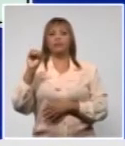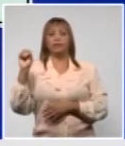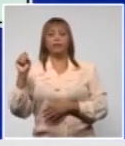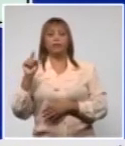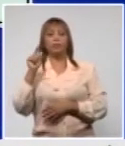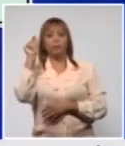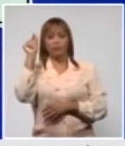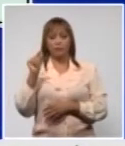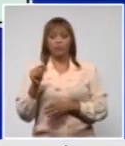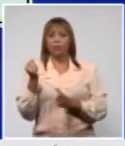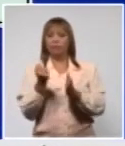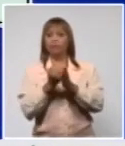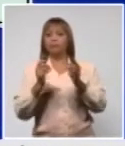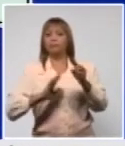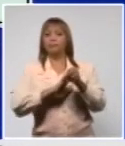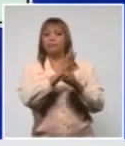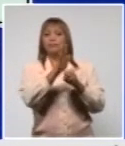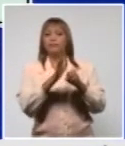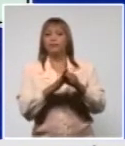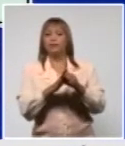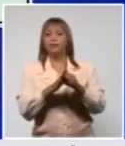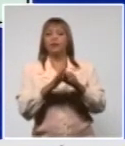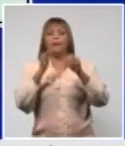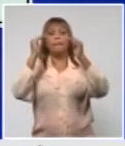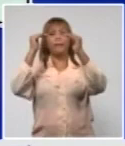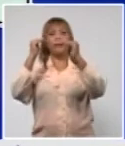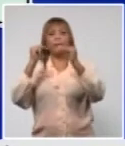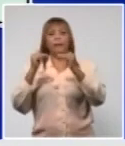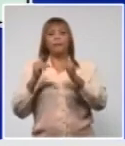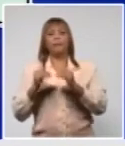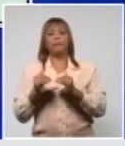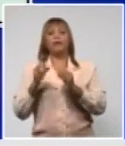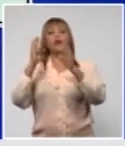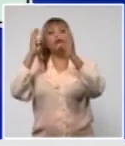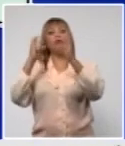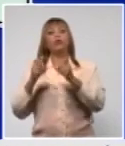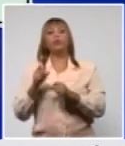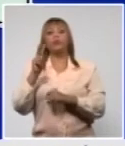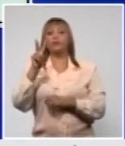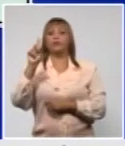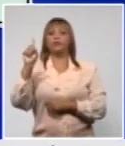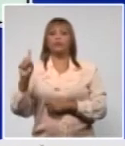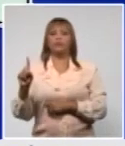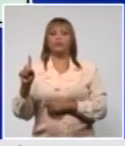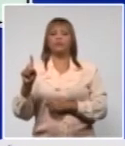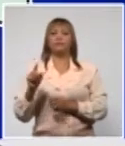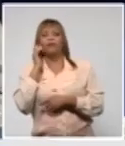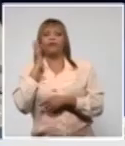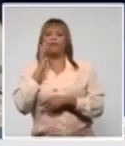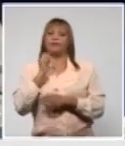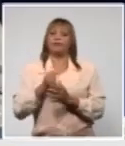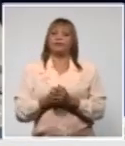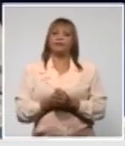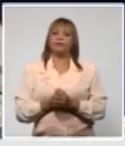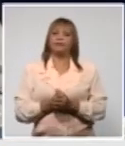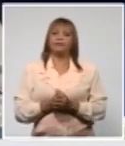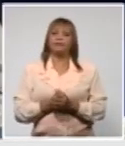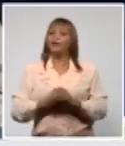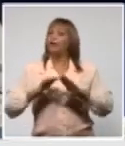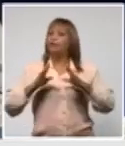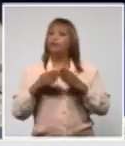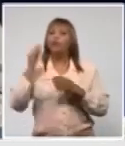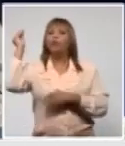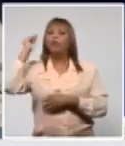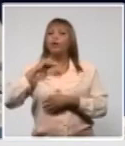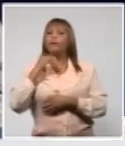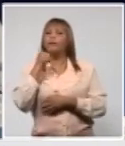with 10.36% and Ecuador with 8.24%. This